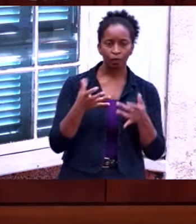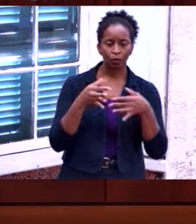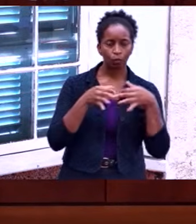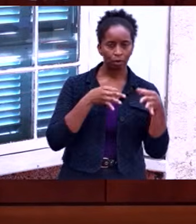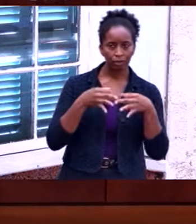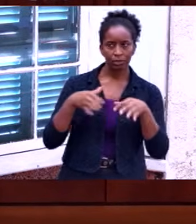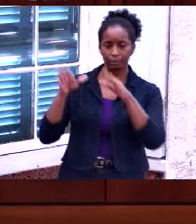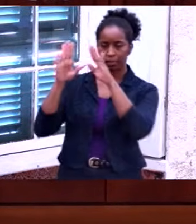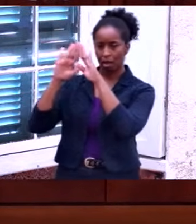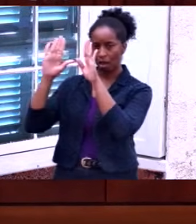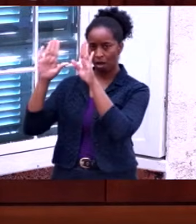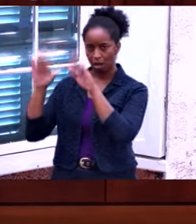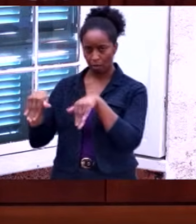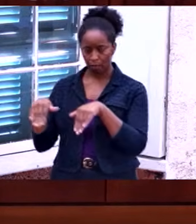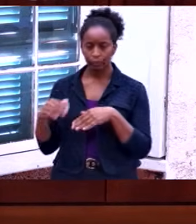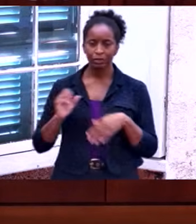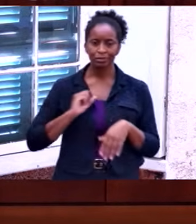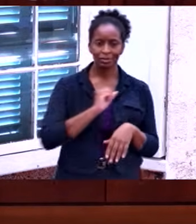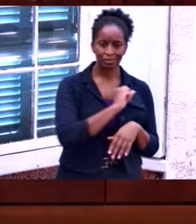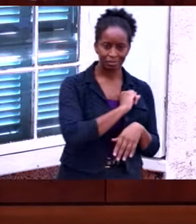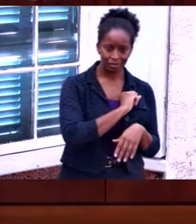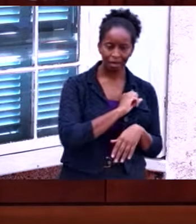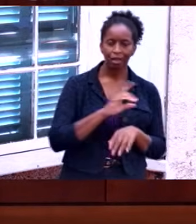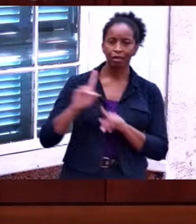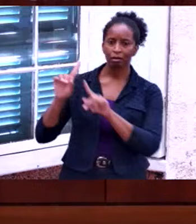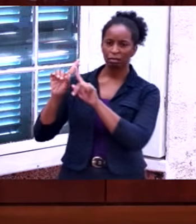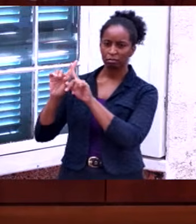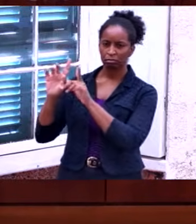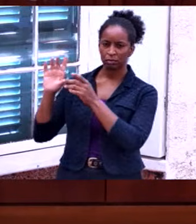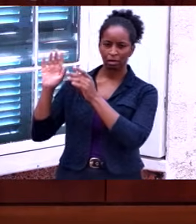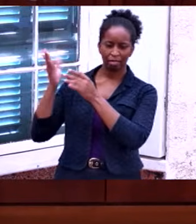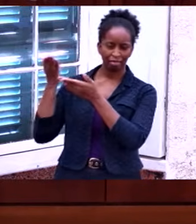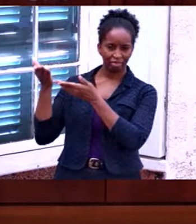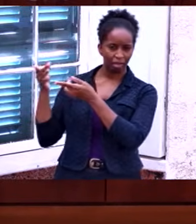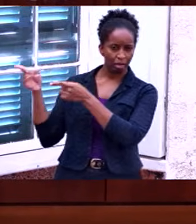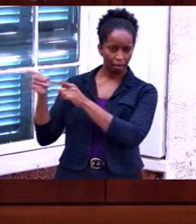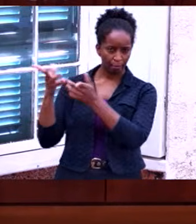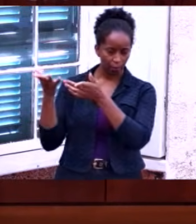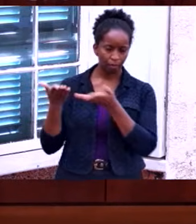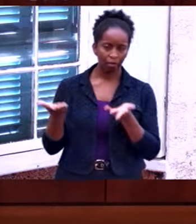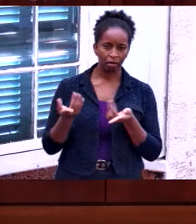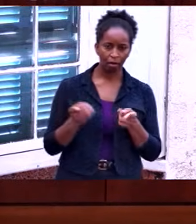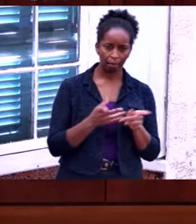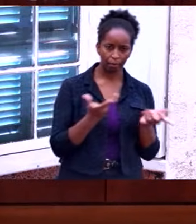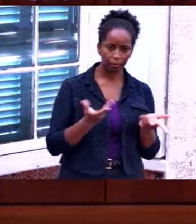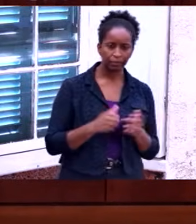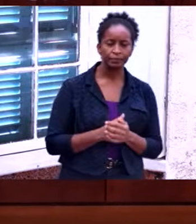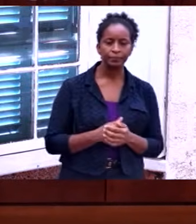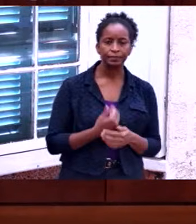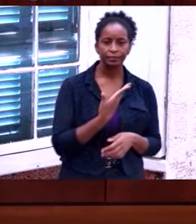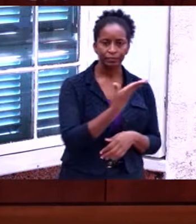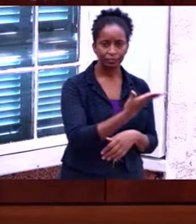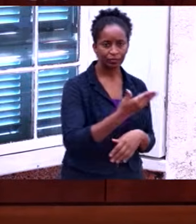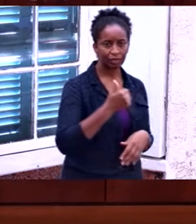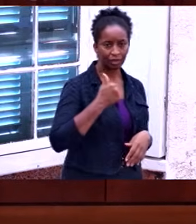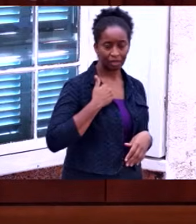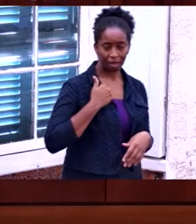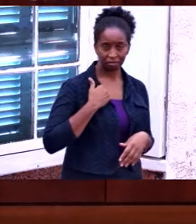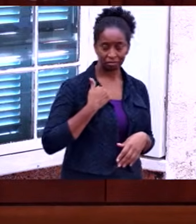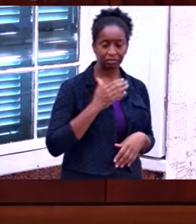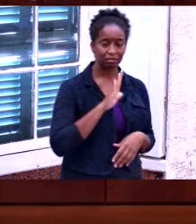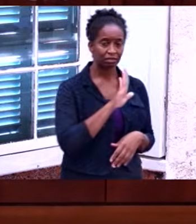upper chamber as we have done in the second and in the other place. Mr. President, Canada is a very different